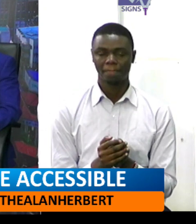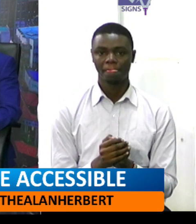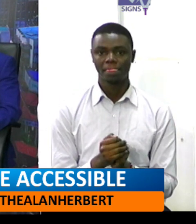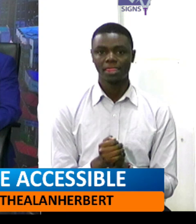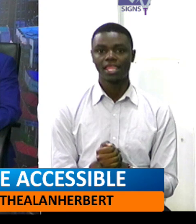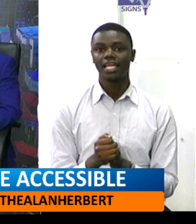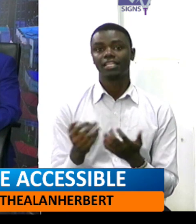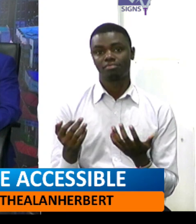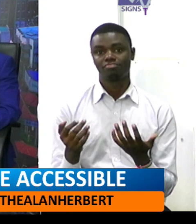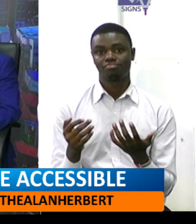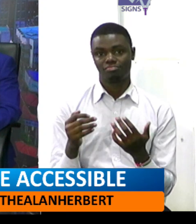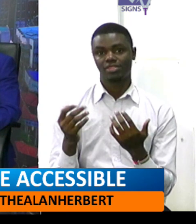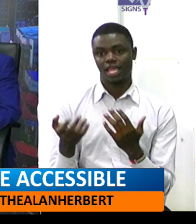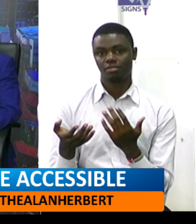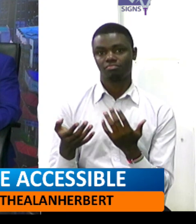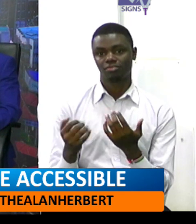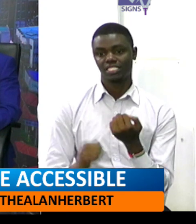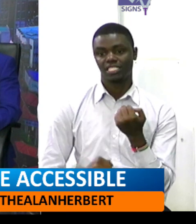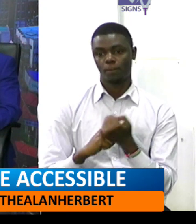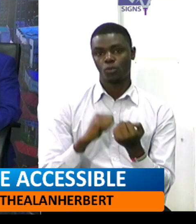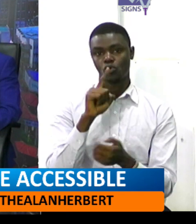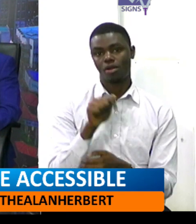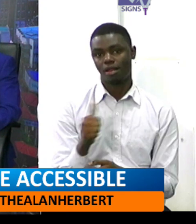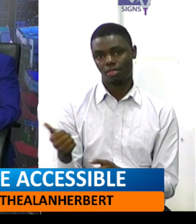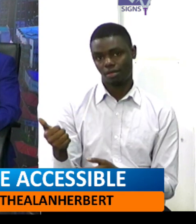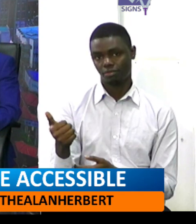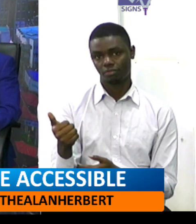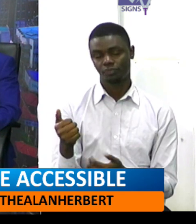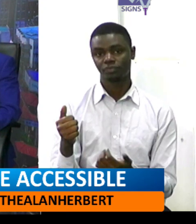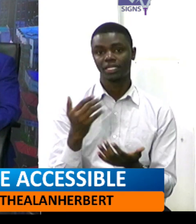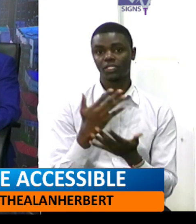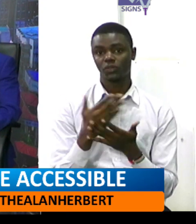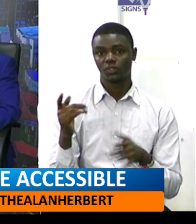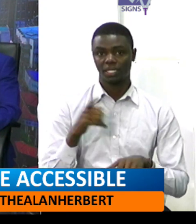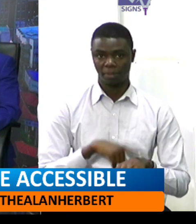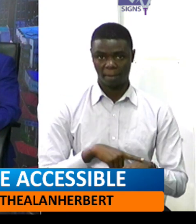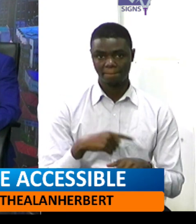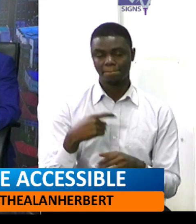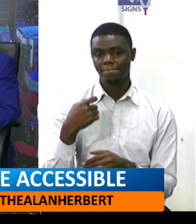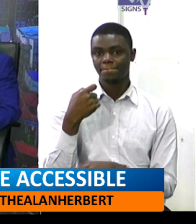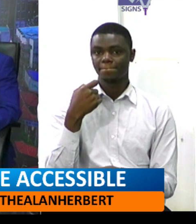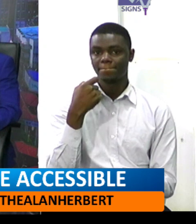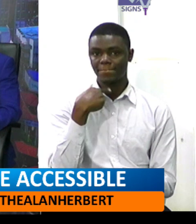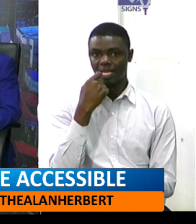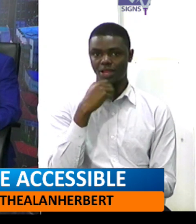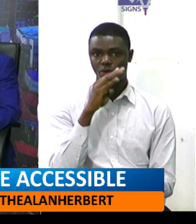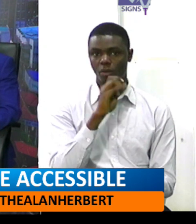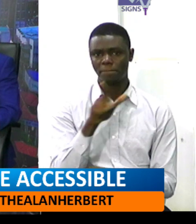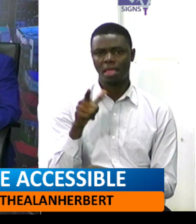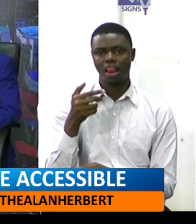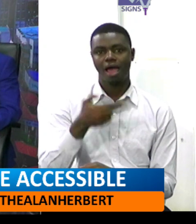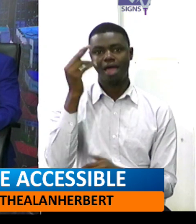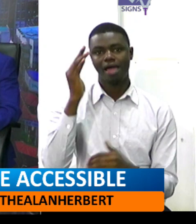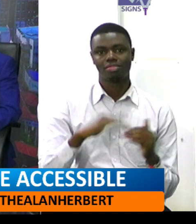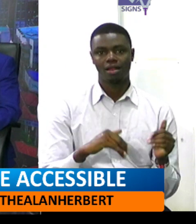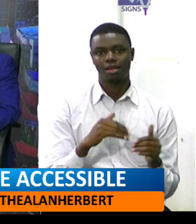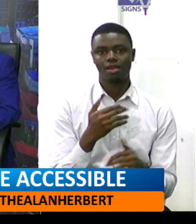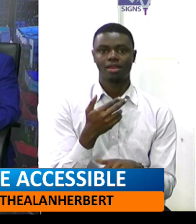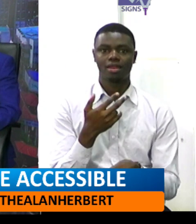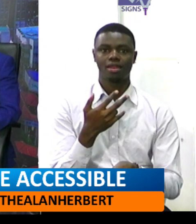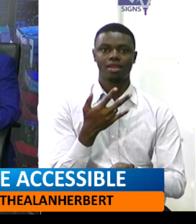They complement each other. That's the answer I would give you. Sometimes your medical bill may be higher than